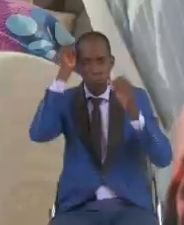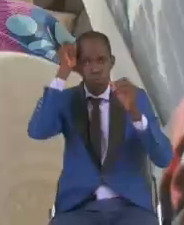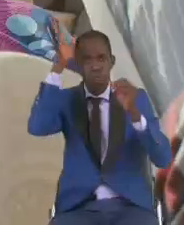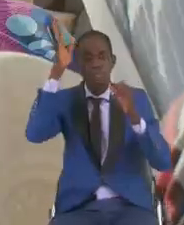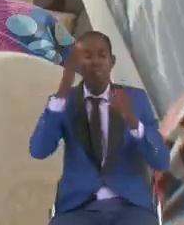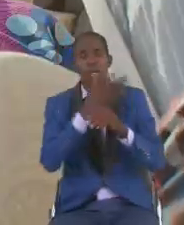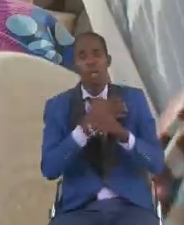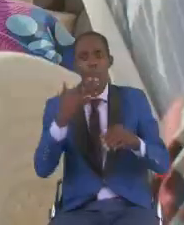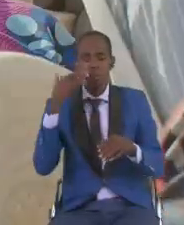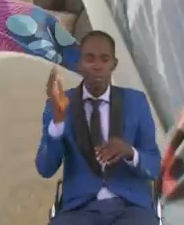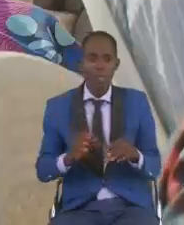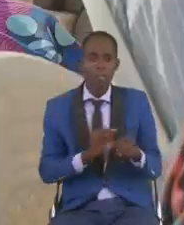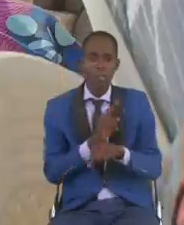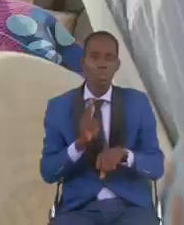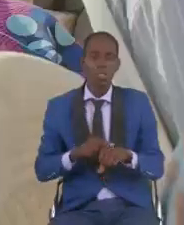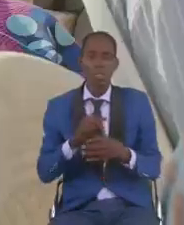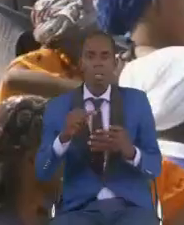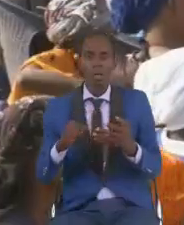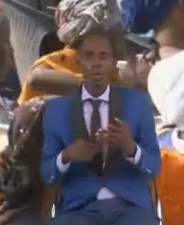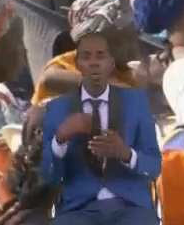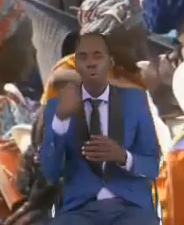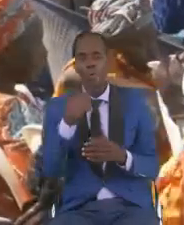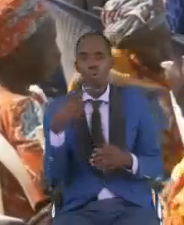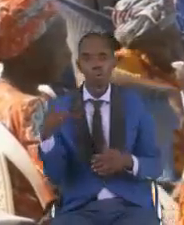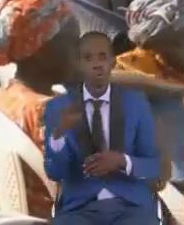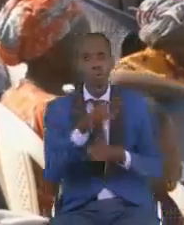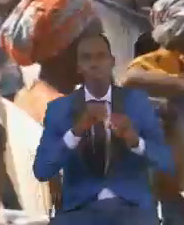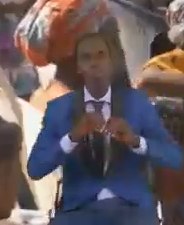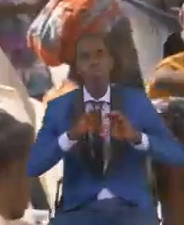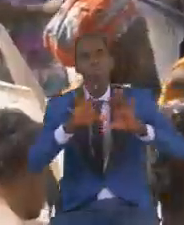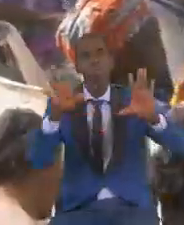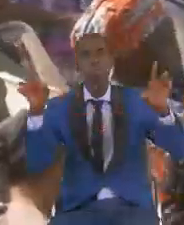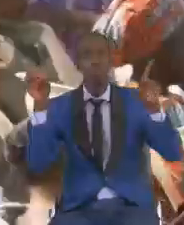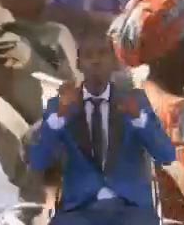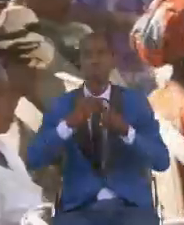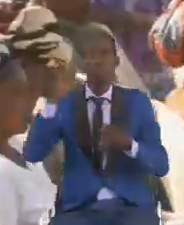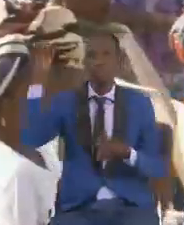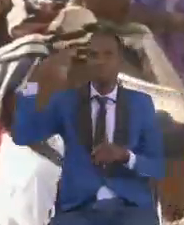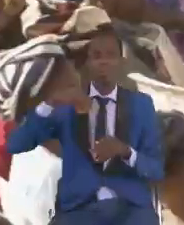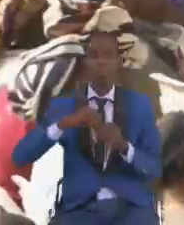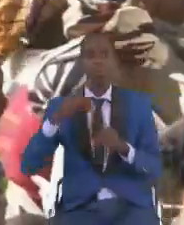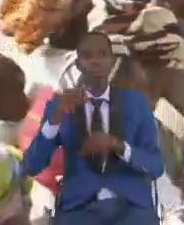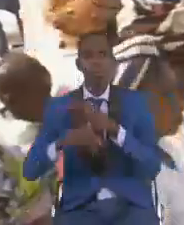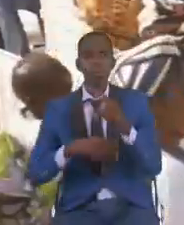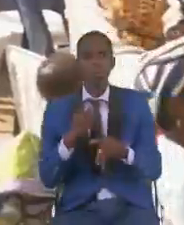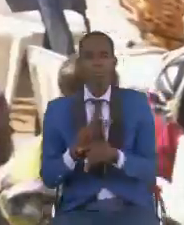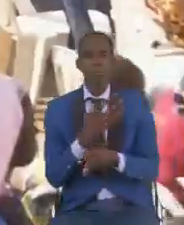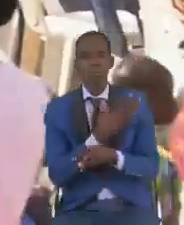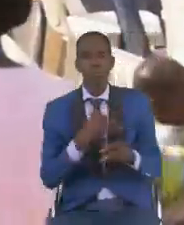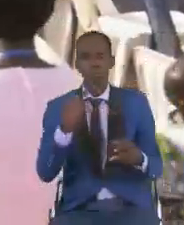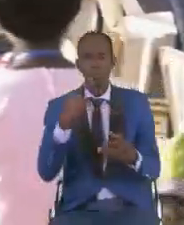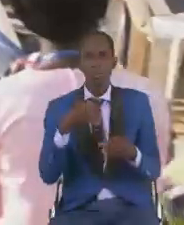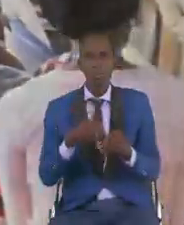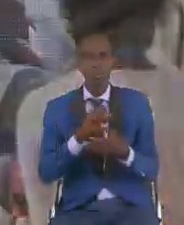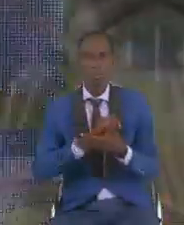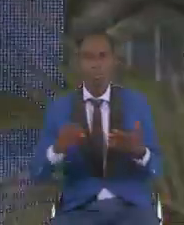nation, among whom ye shine as lights in the world. And then in verse 16,